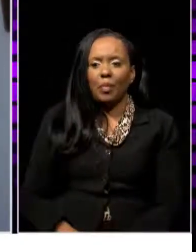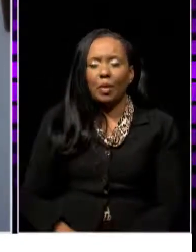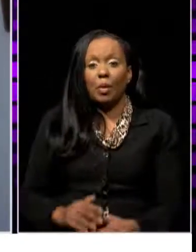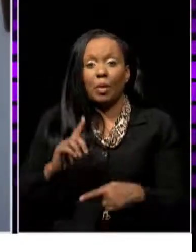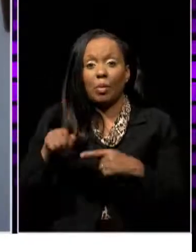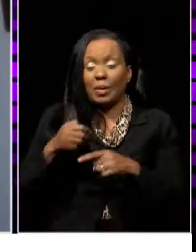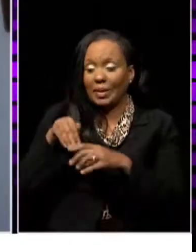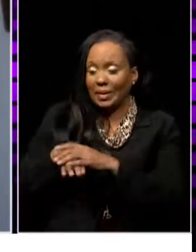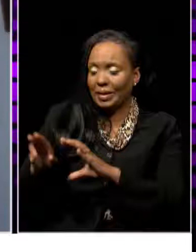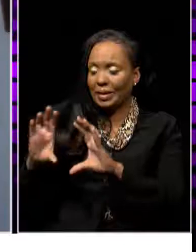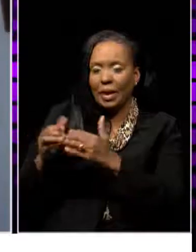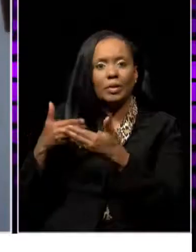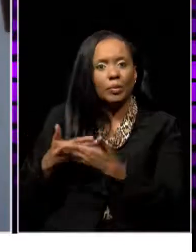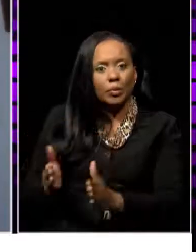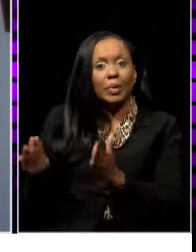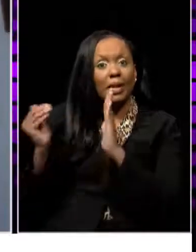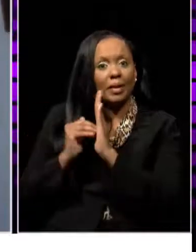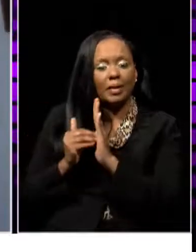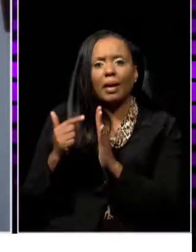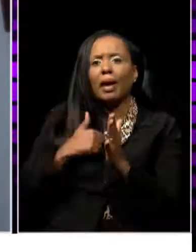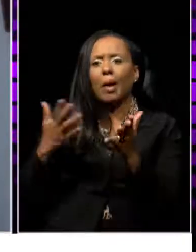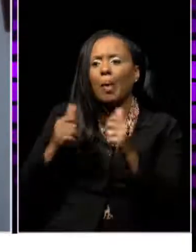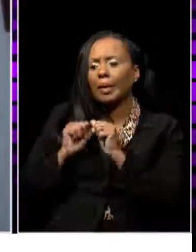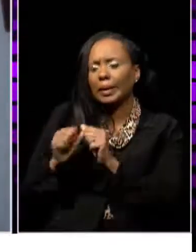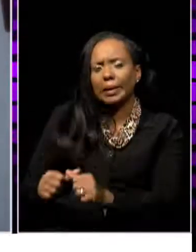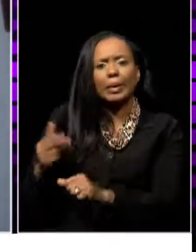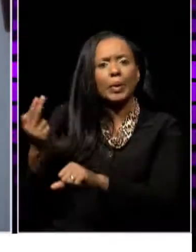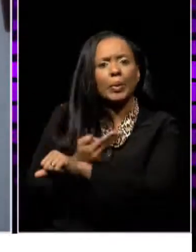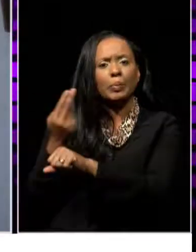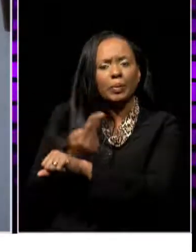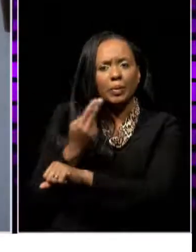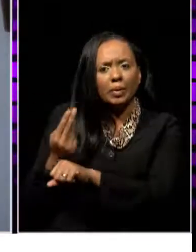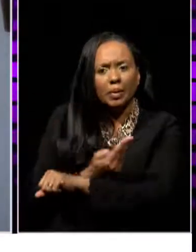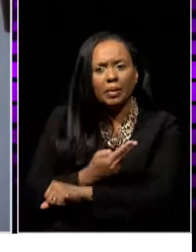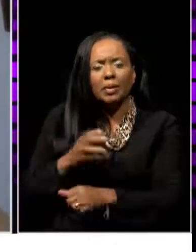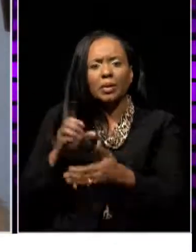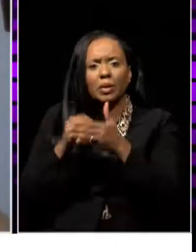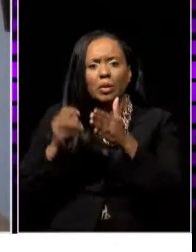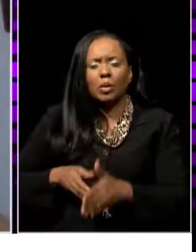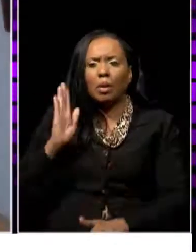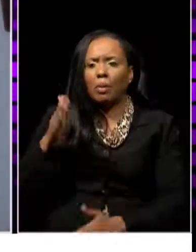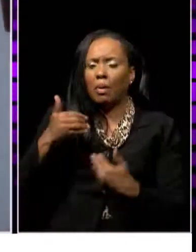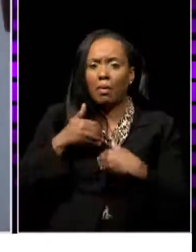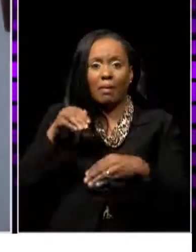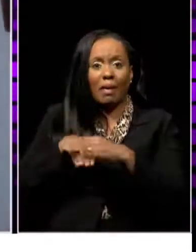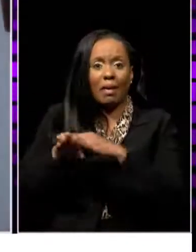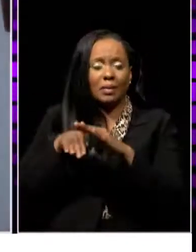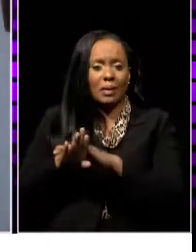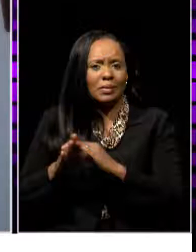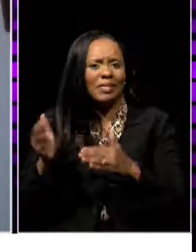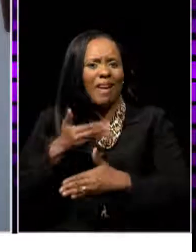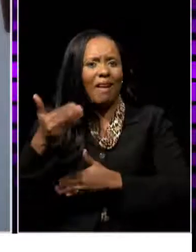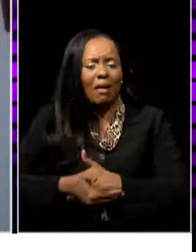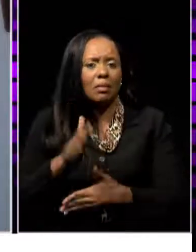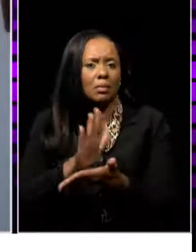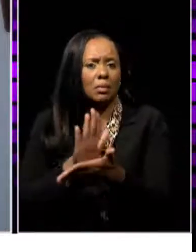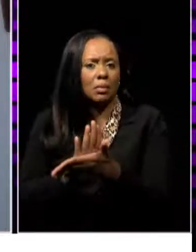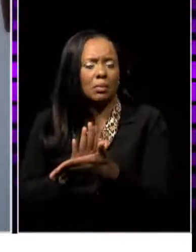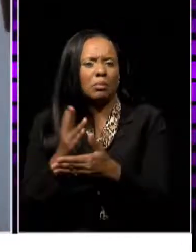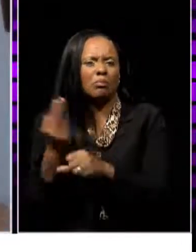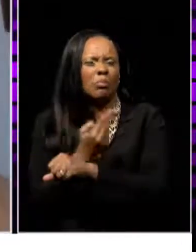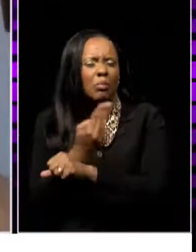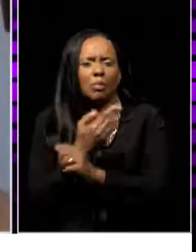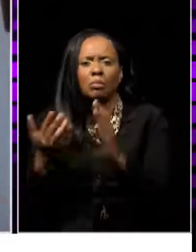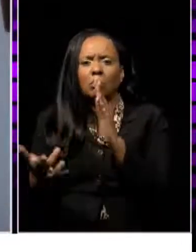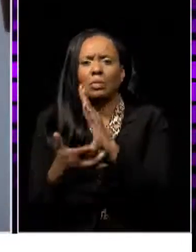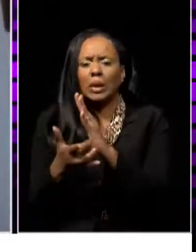use that in the classroom, and then the children can also get that access to them after school, where they can also utilize technology to